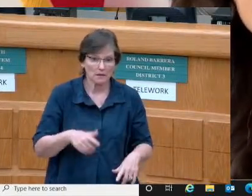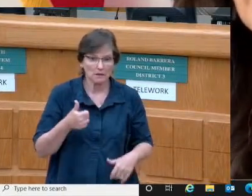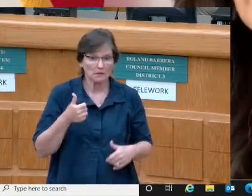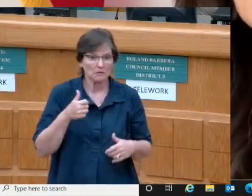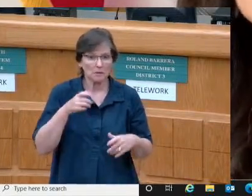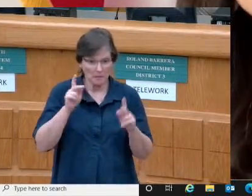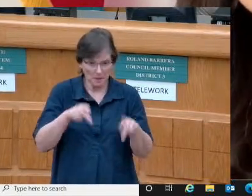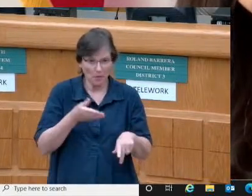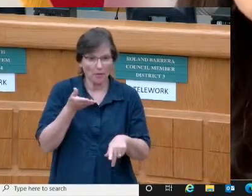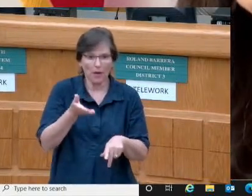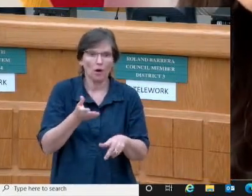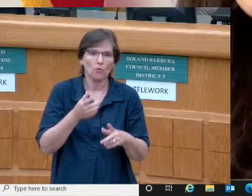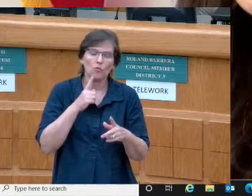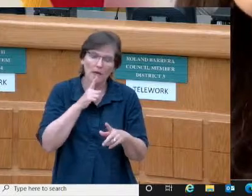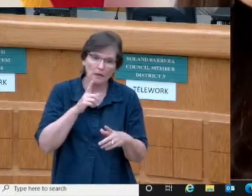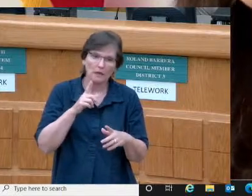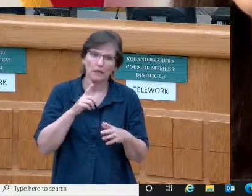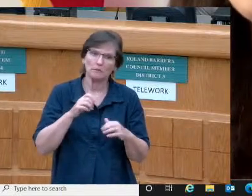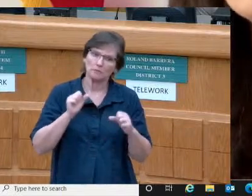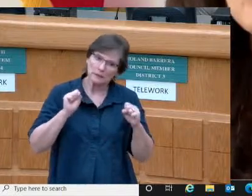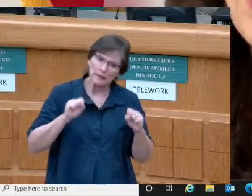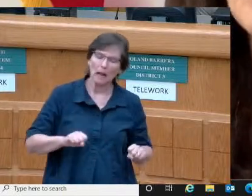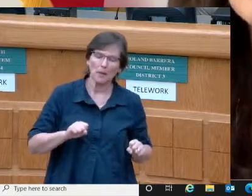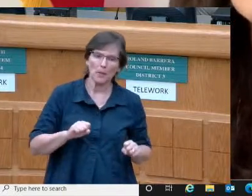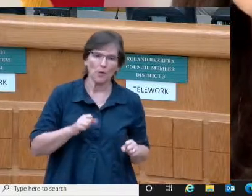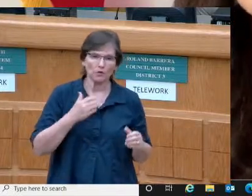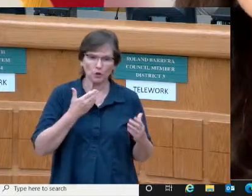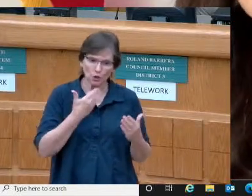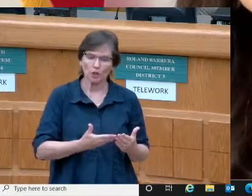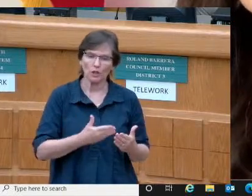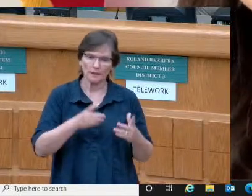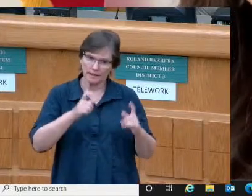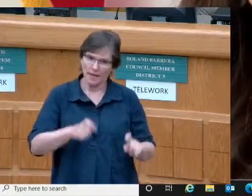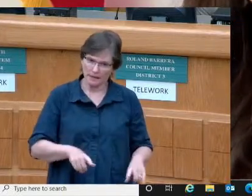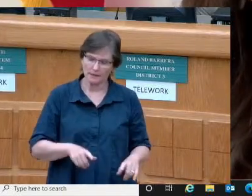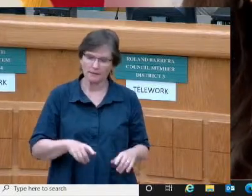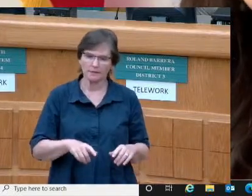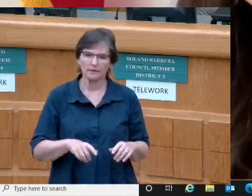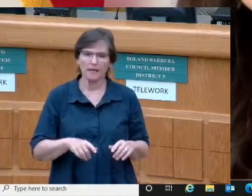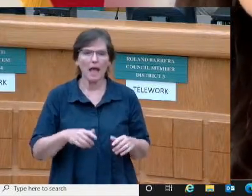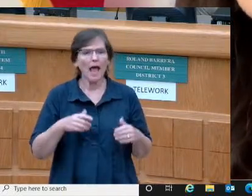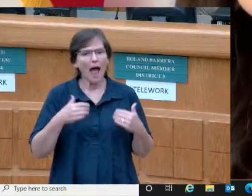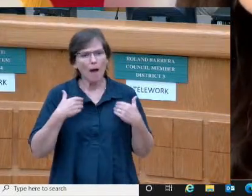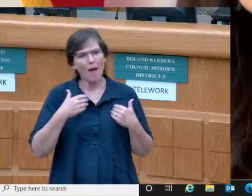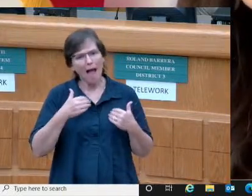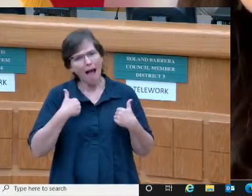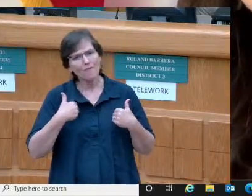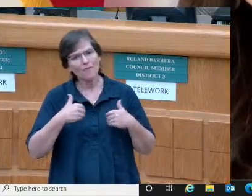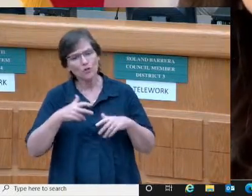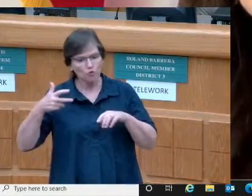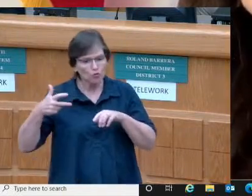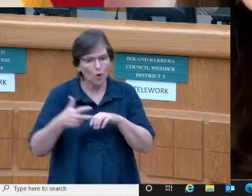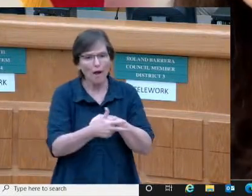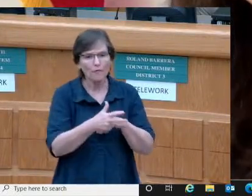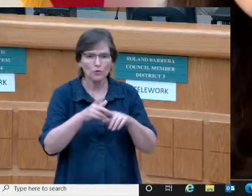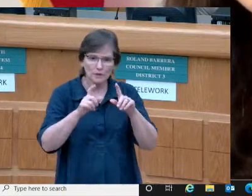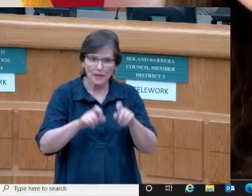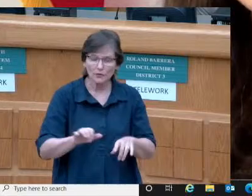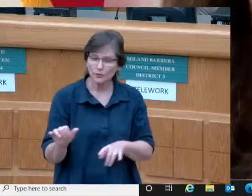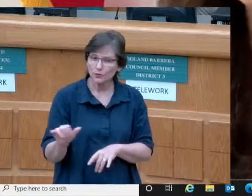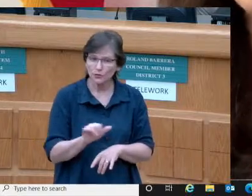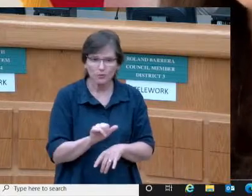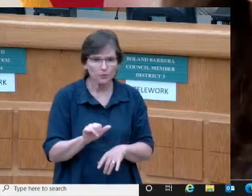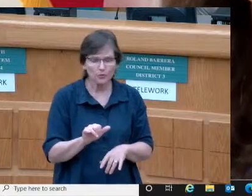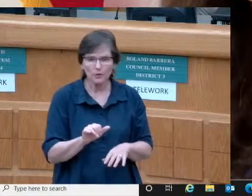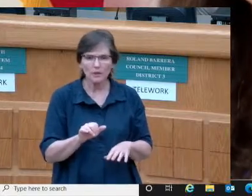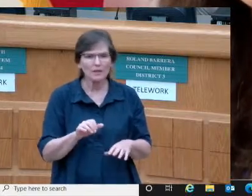very, very quickly. But we have to offer all kinds of opportunities for folks. And if you're not prepared, but you wake up that morning